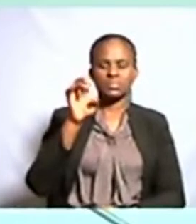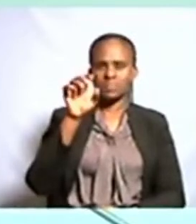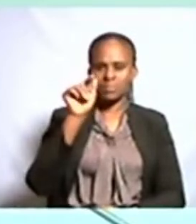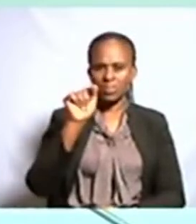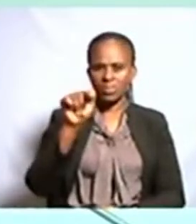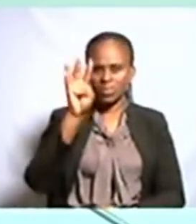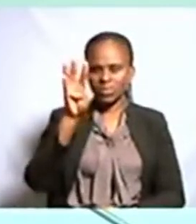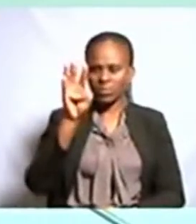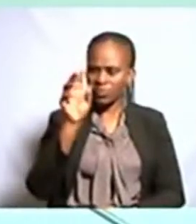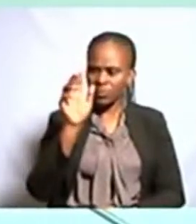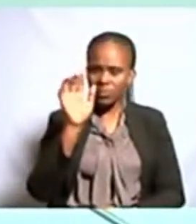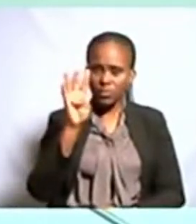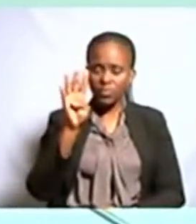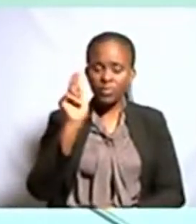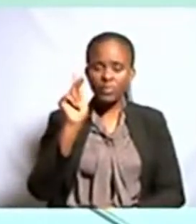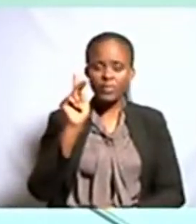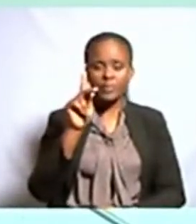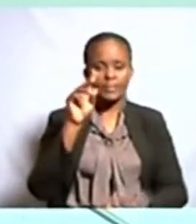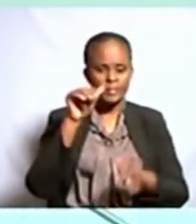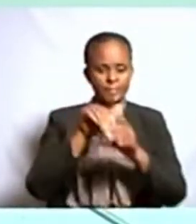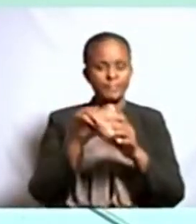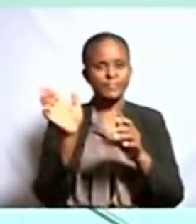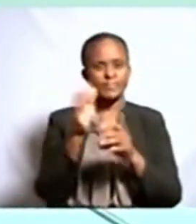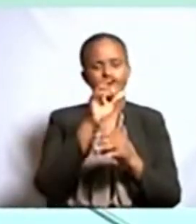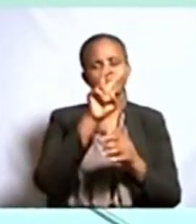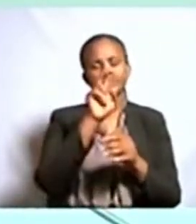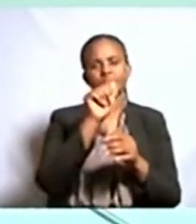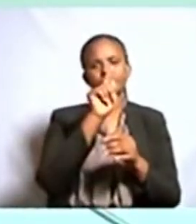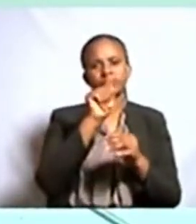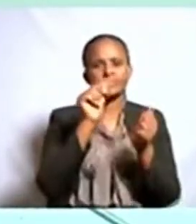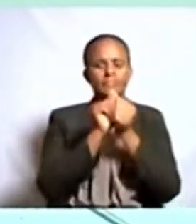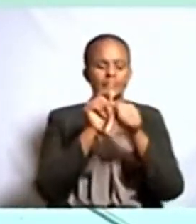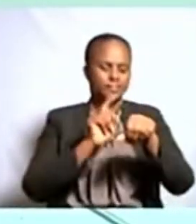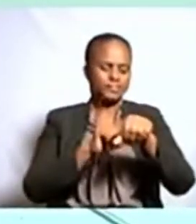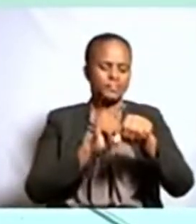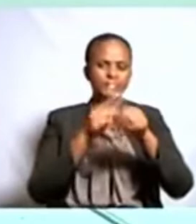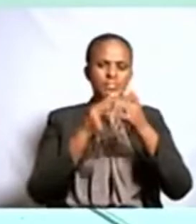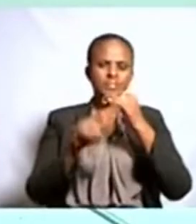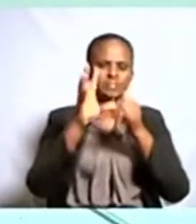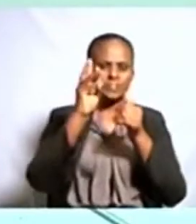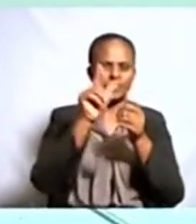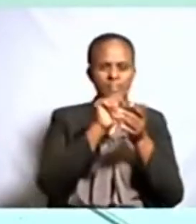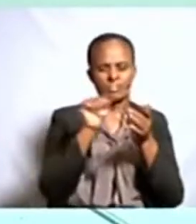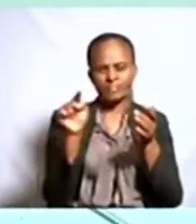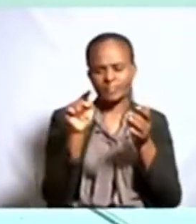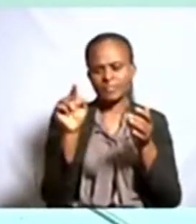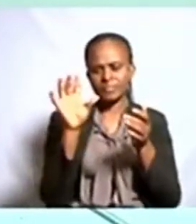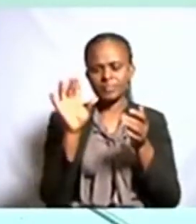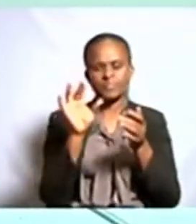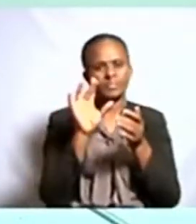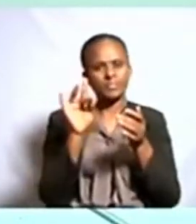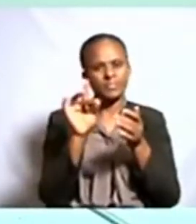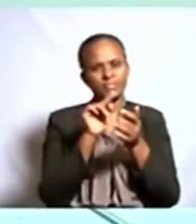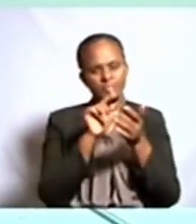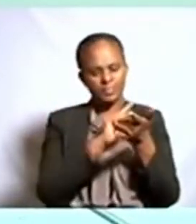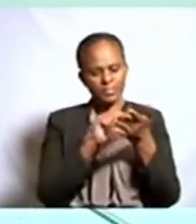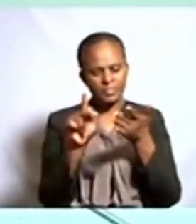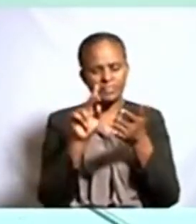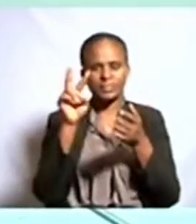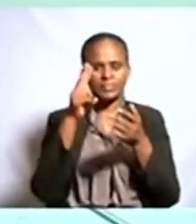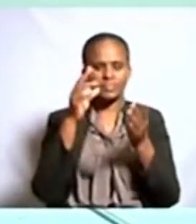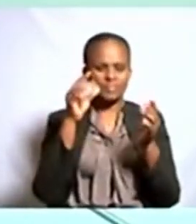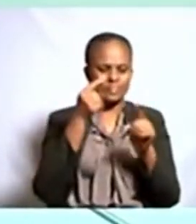972.24 kwacha, exclusive, VAT exclusive, with a delivery period of 6 to 8 weeks beginning 2nd